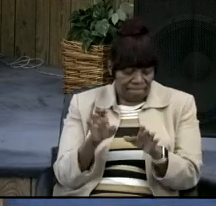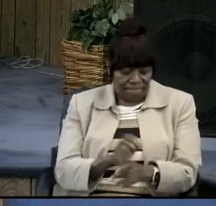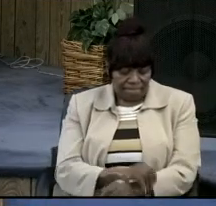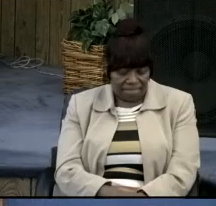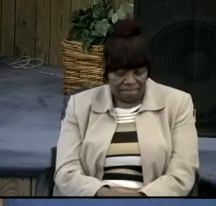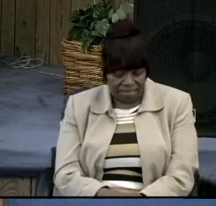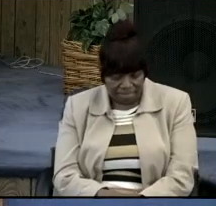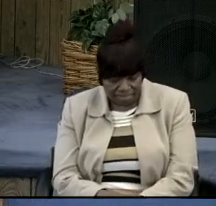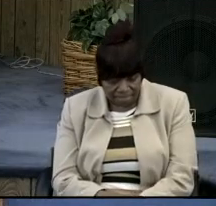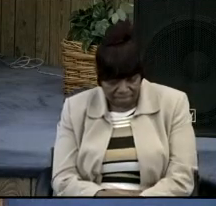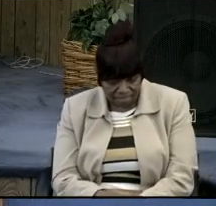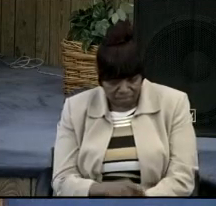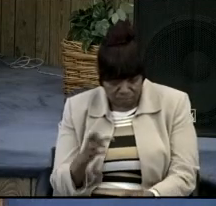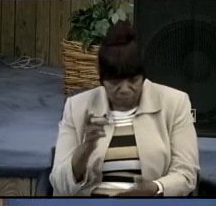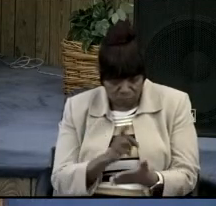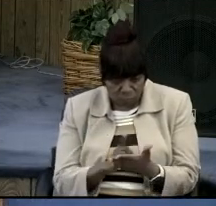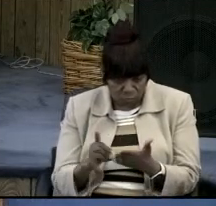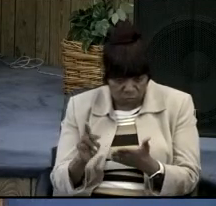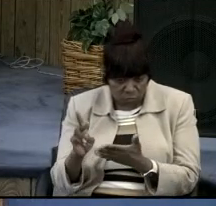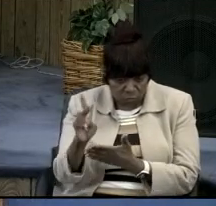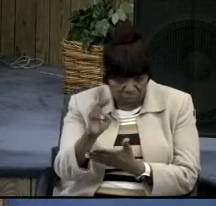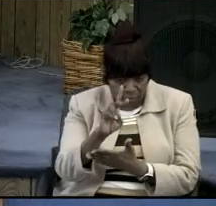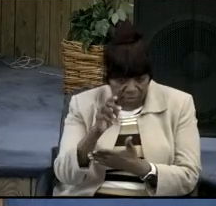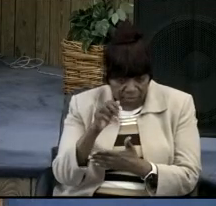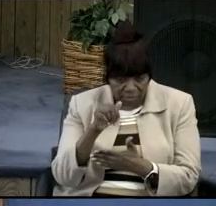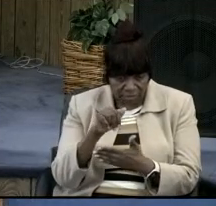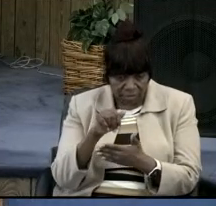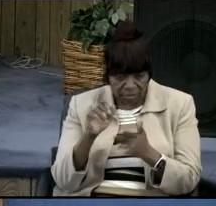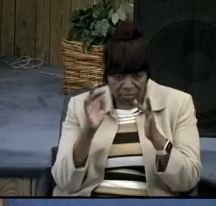Then I did another one the last couple of weeks online.